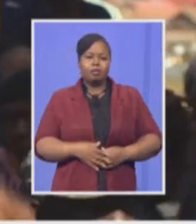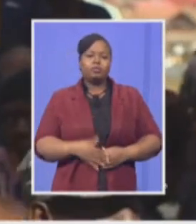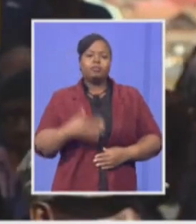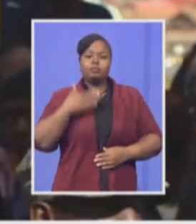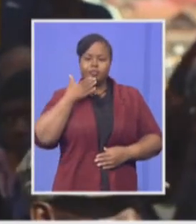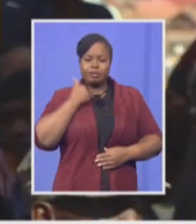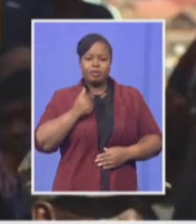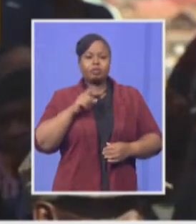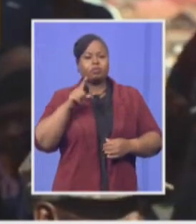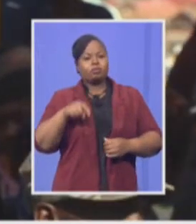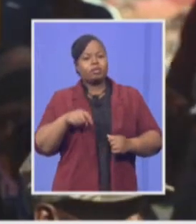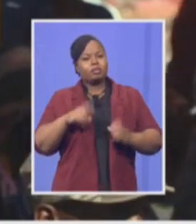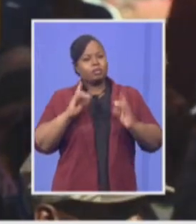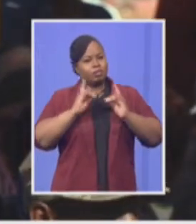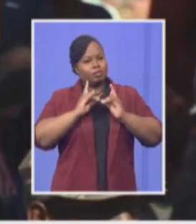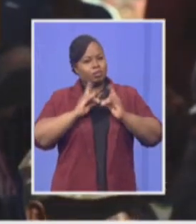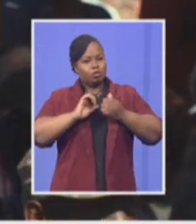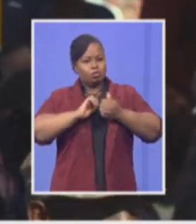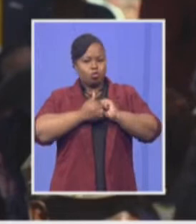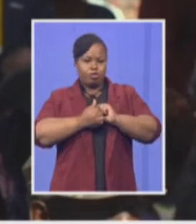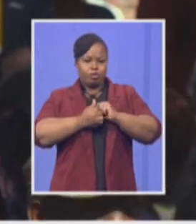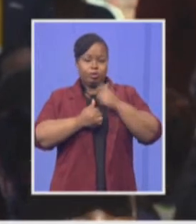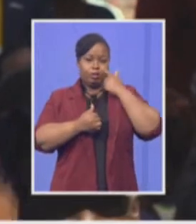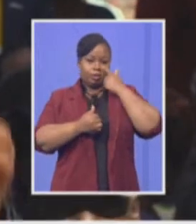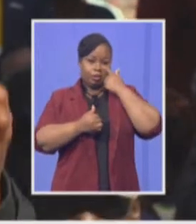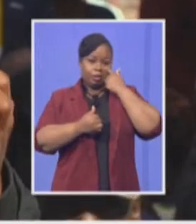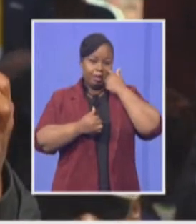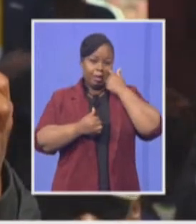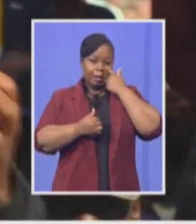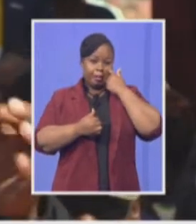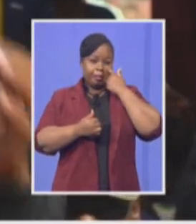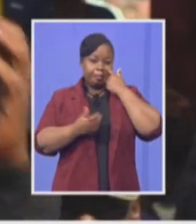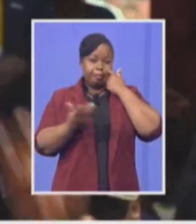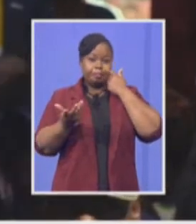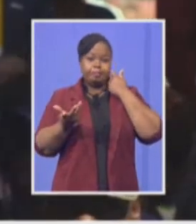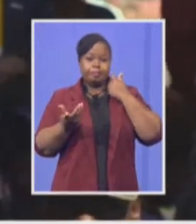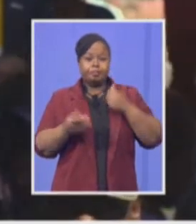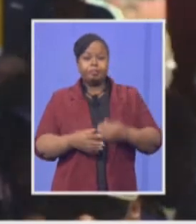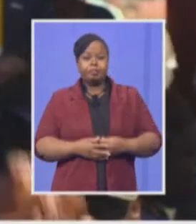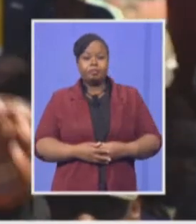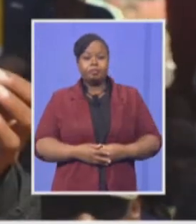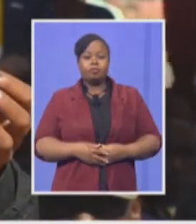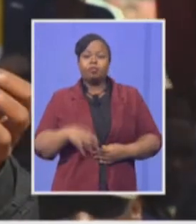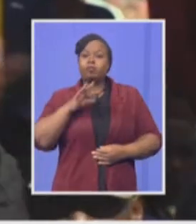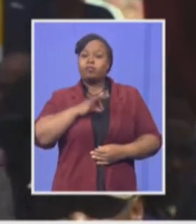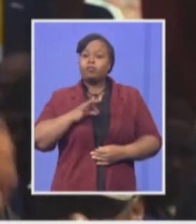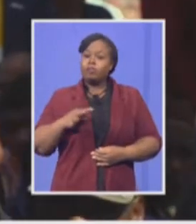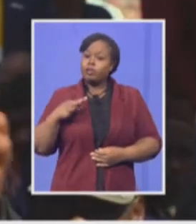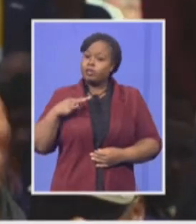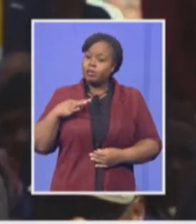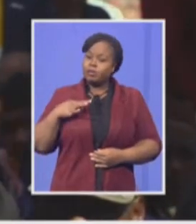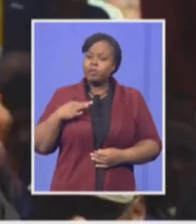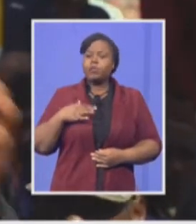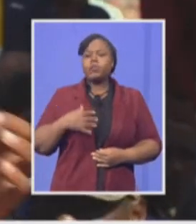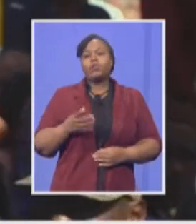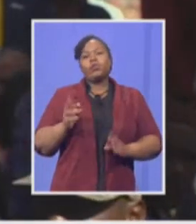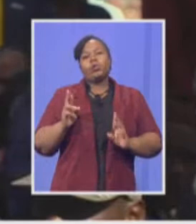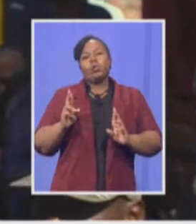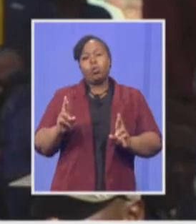ke nama ground wethu ke community mayor siyathemba